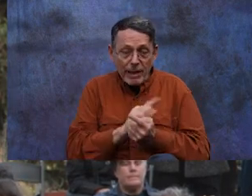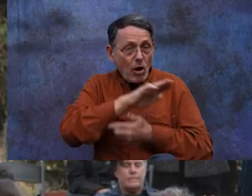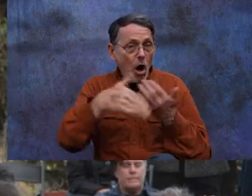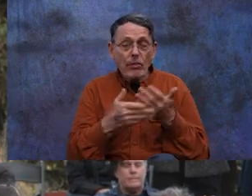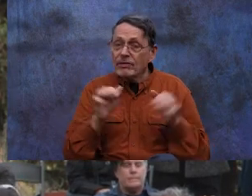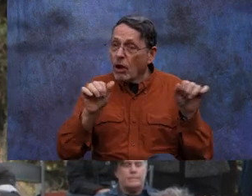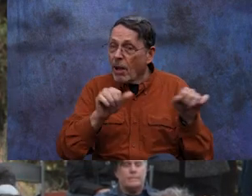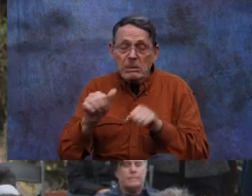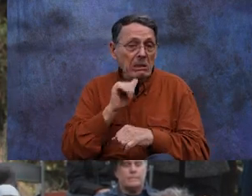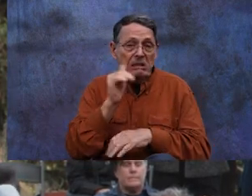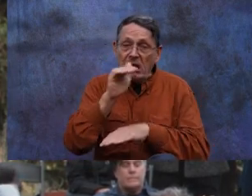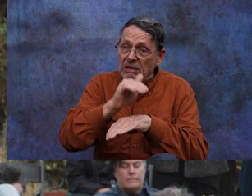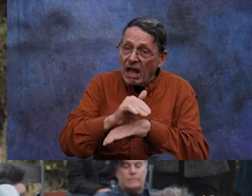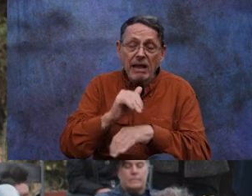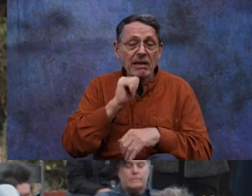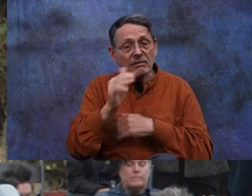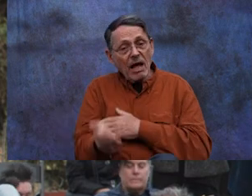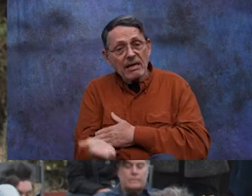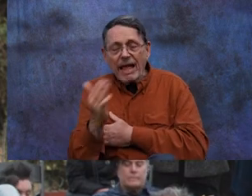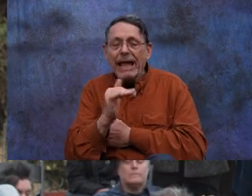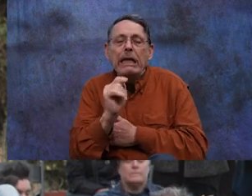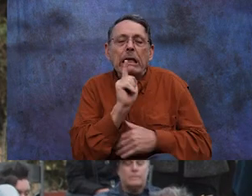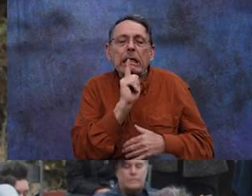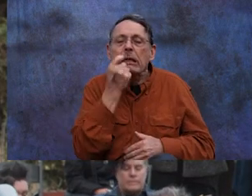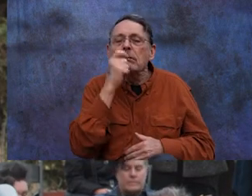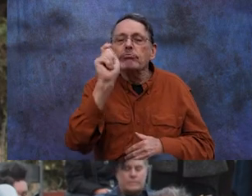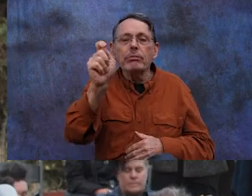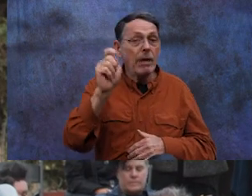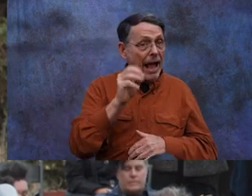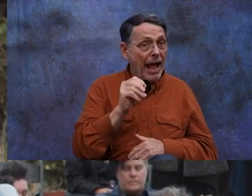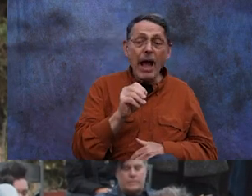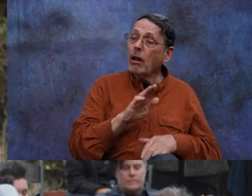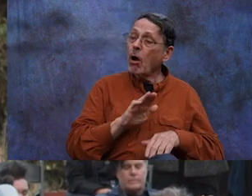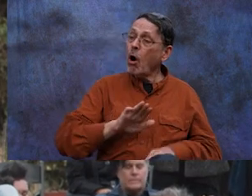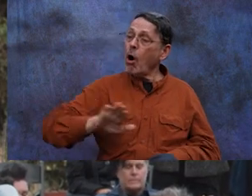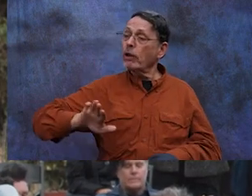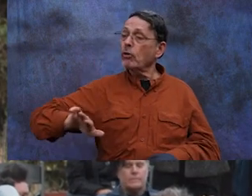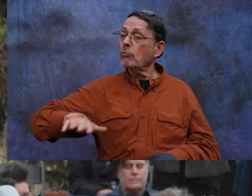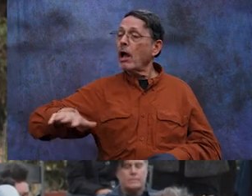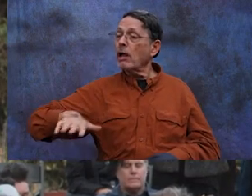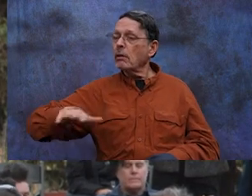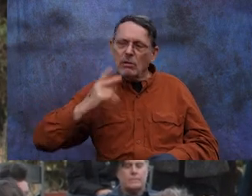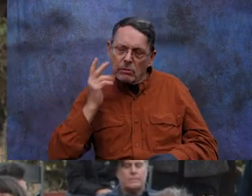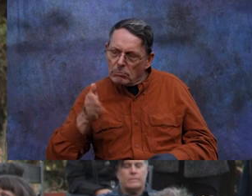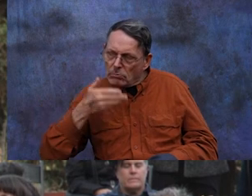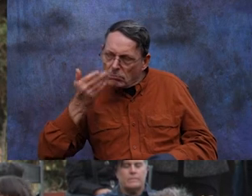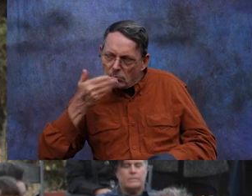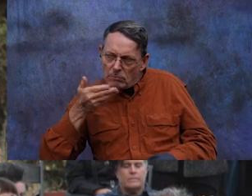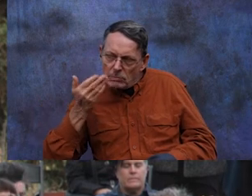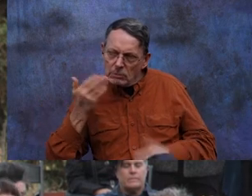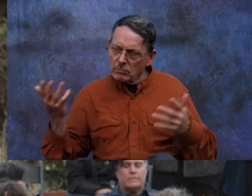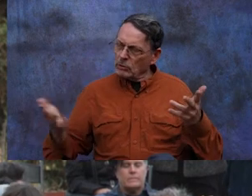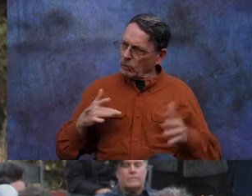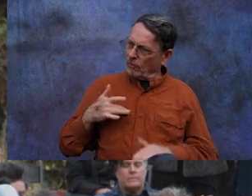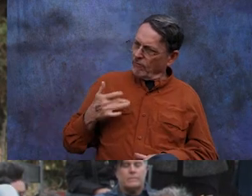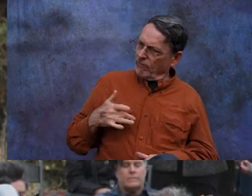neither night or day, it is. And to your right, you smell, you